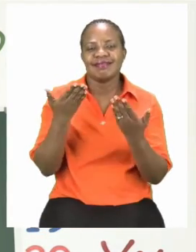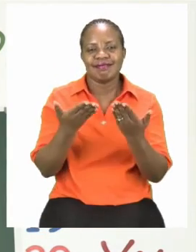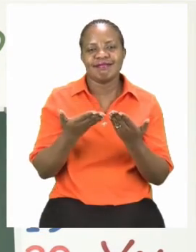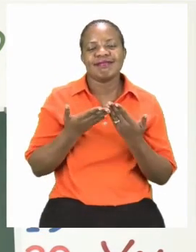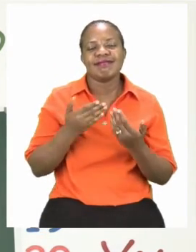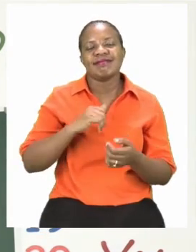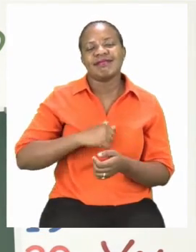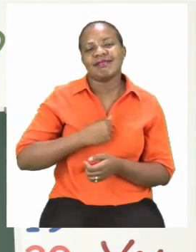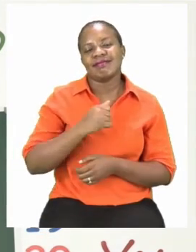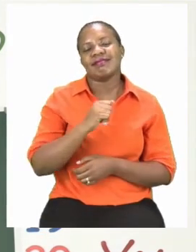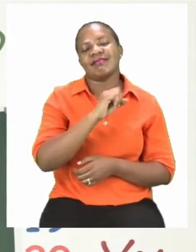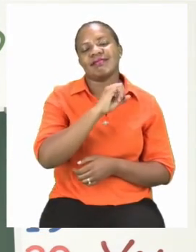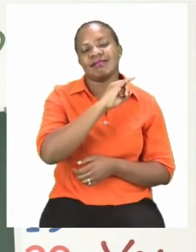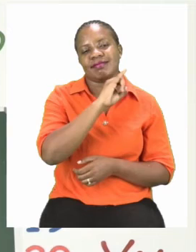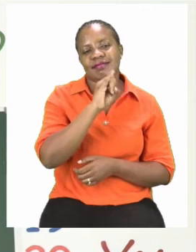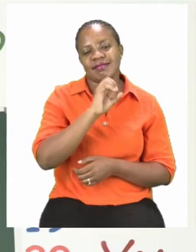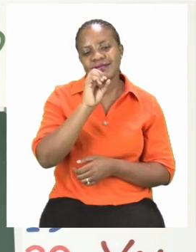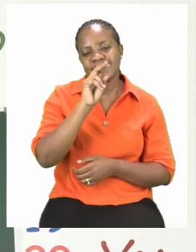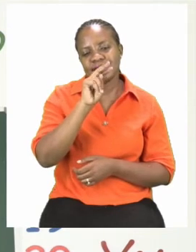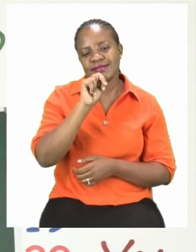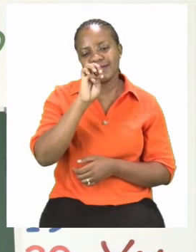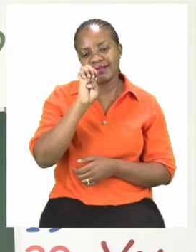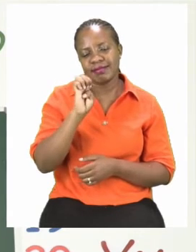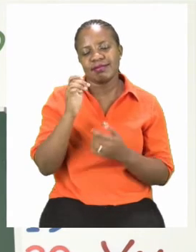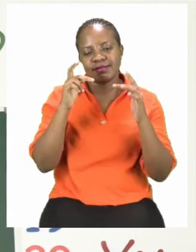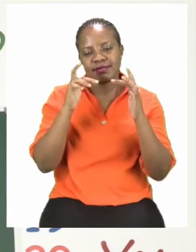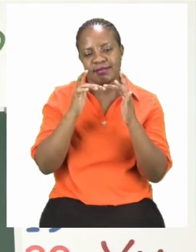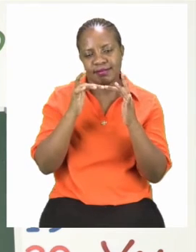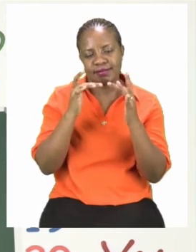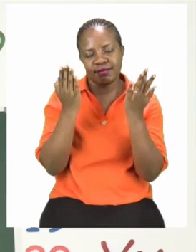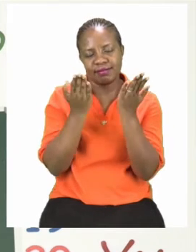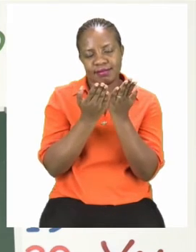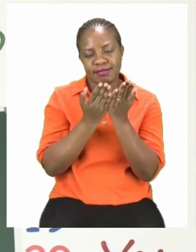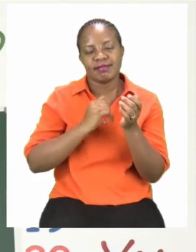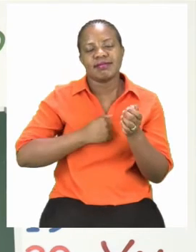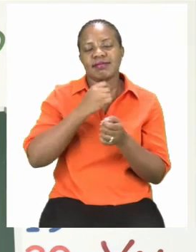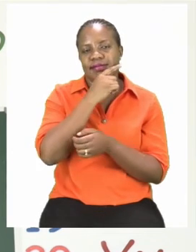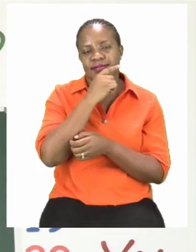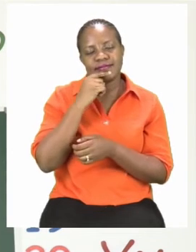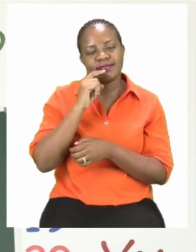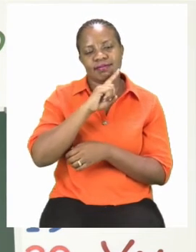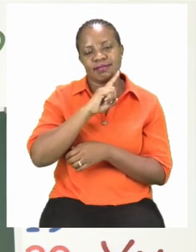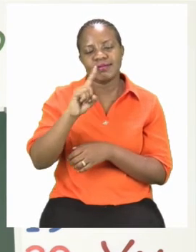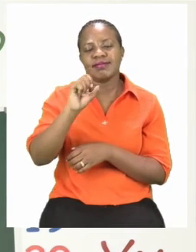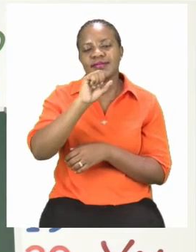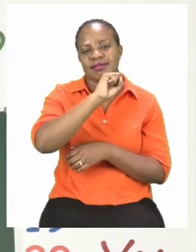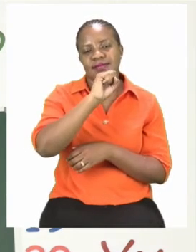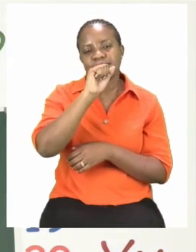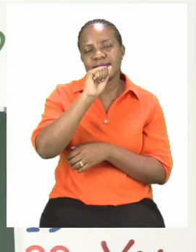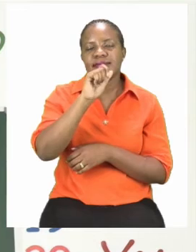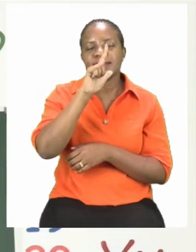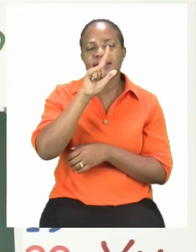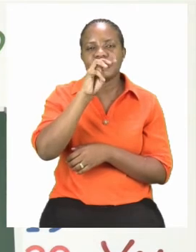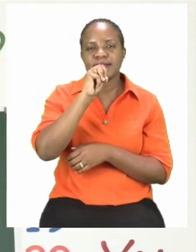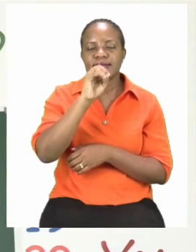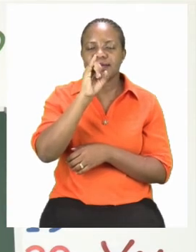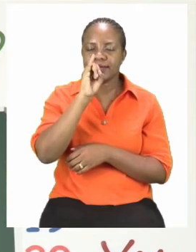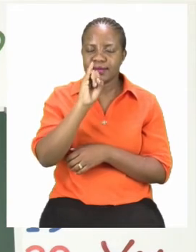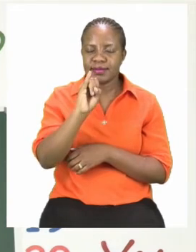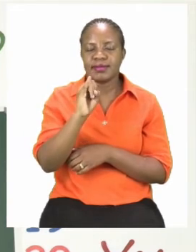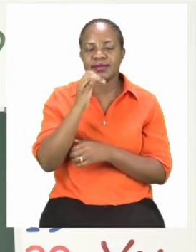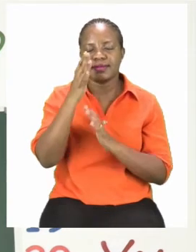owns what. It shows ownership. So we are going to read the sentences and then